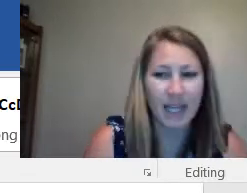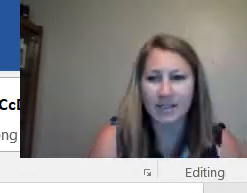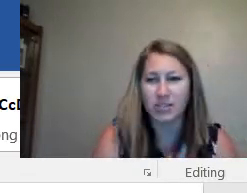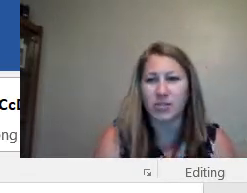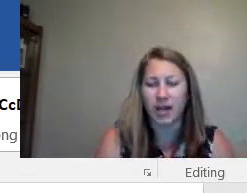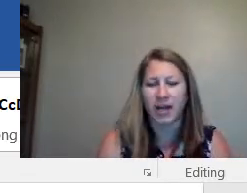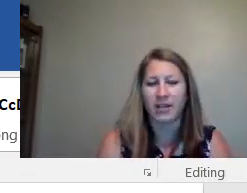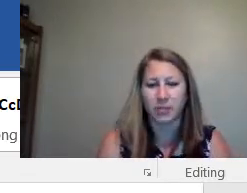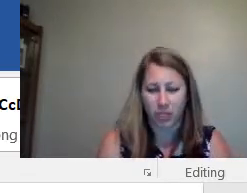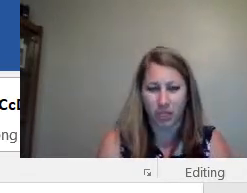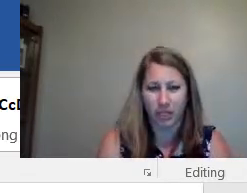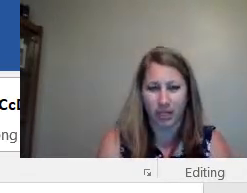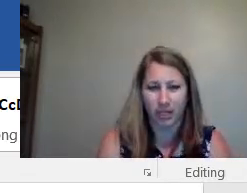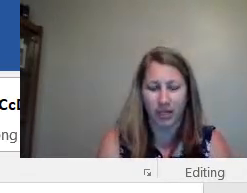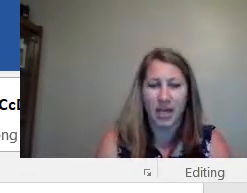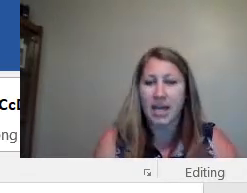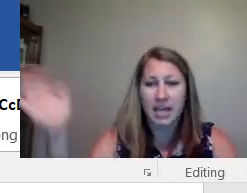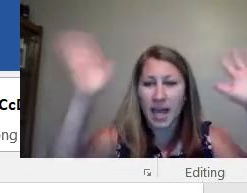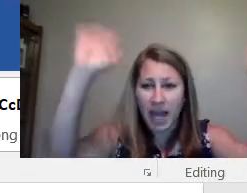day. Let's do the hello cheer.